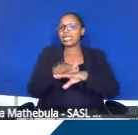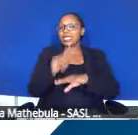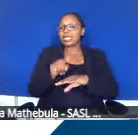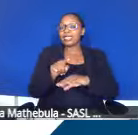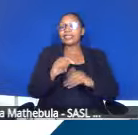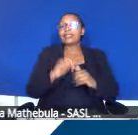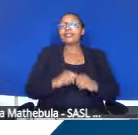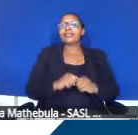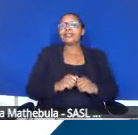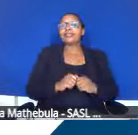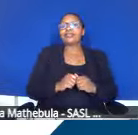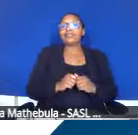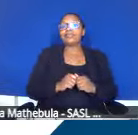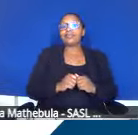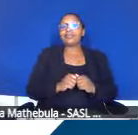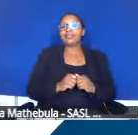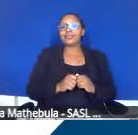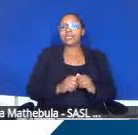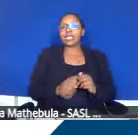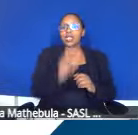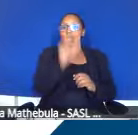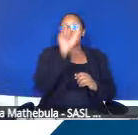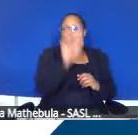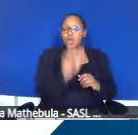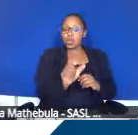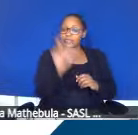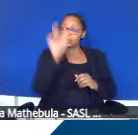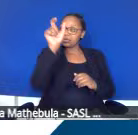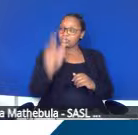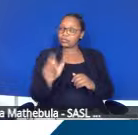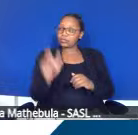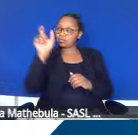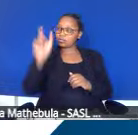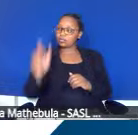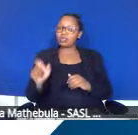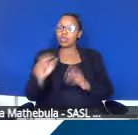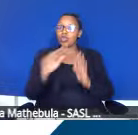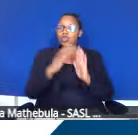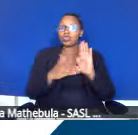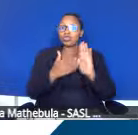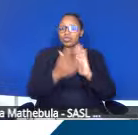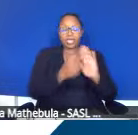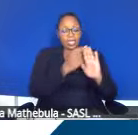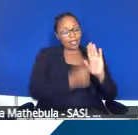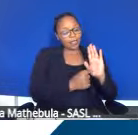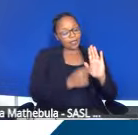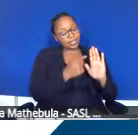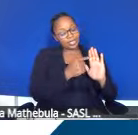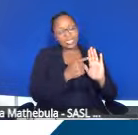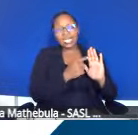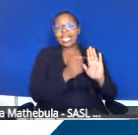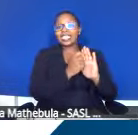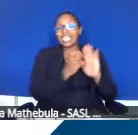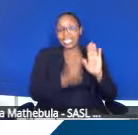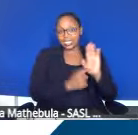the columns on that schedule is the date that the service was